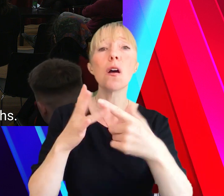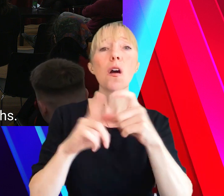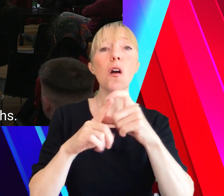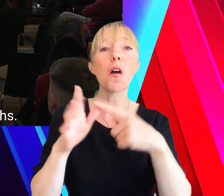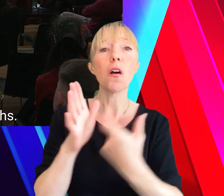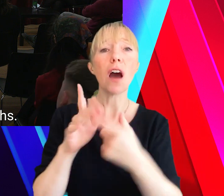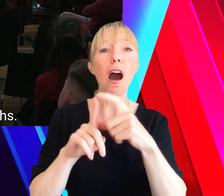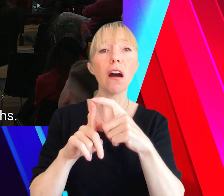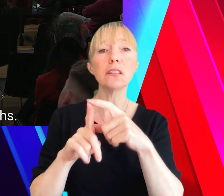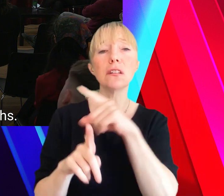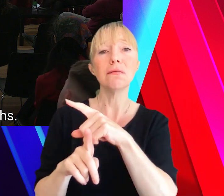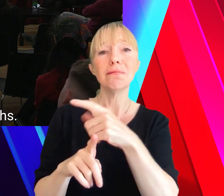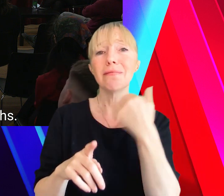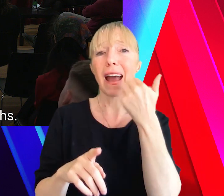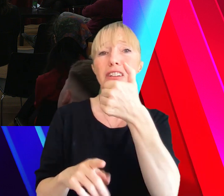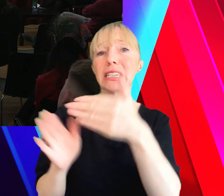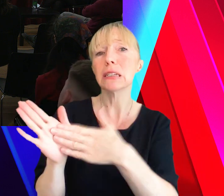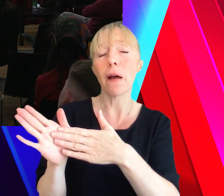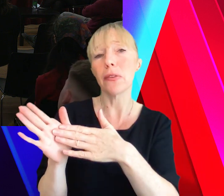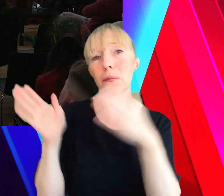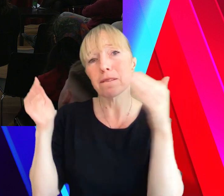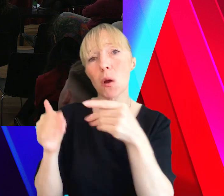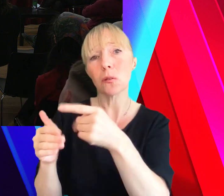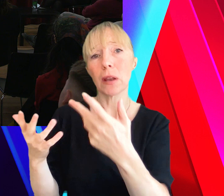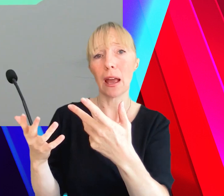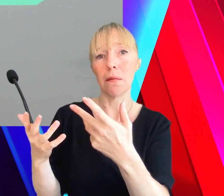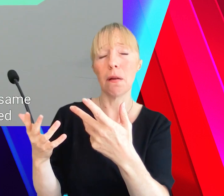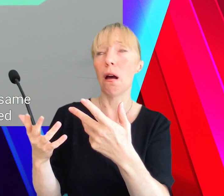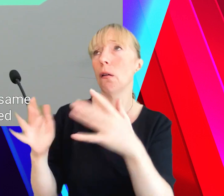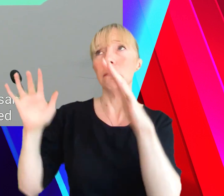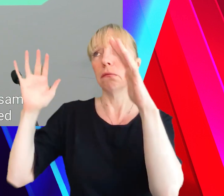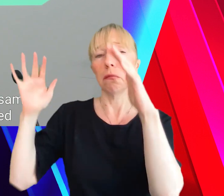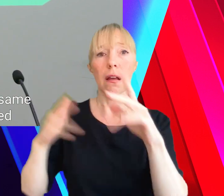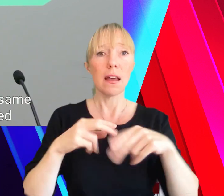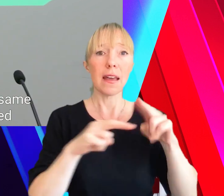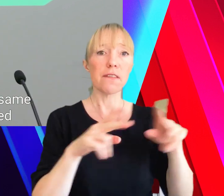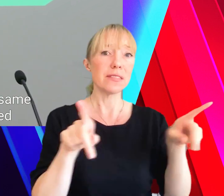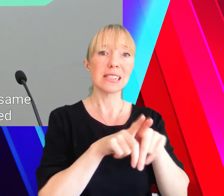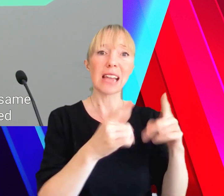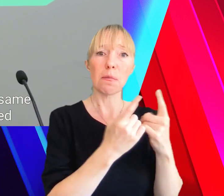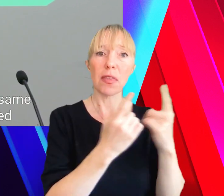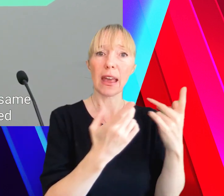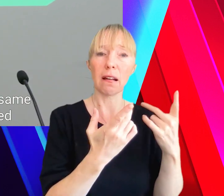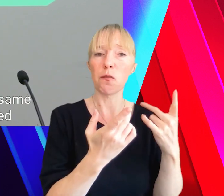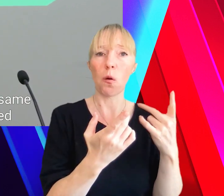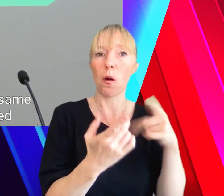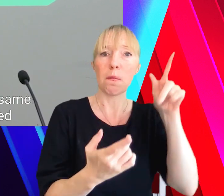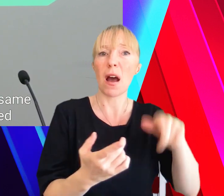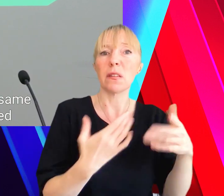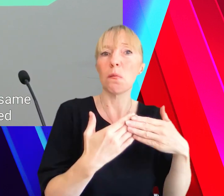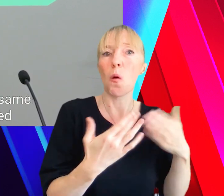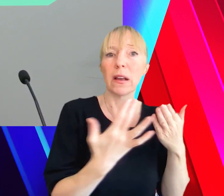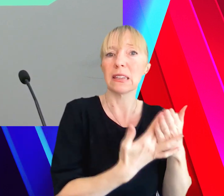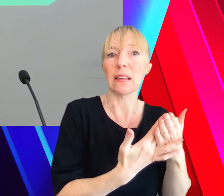Goddard, doing an issue on him every 6 months, that's fine, because it's, it's Goddard. Whereas if someone was to do the exact same thing for something that's been